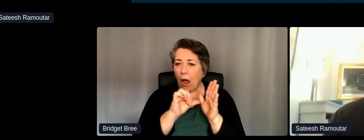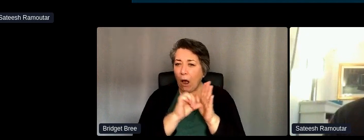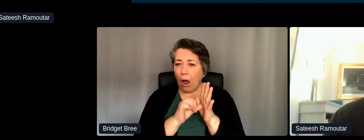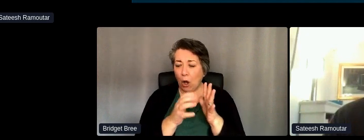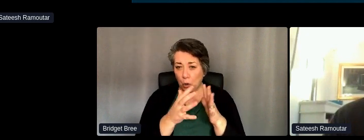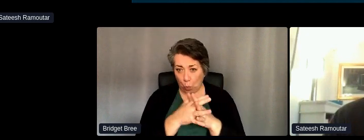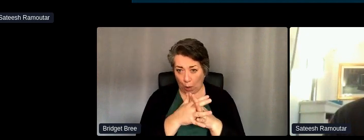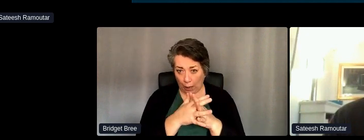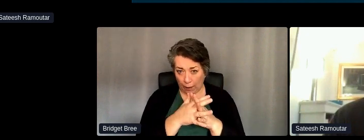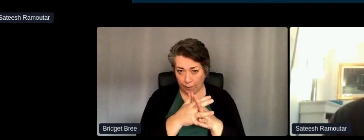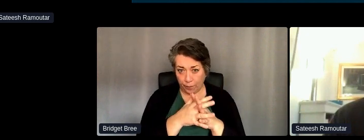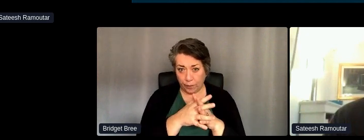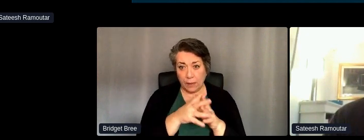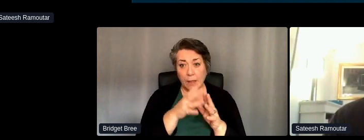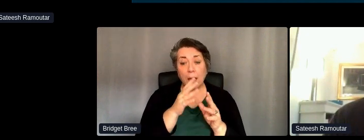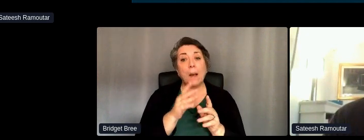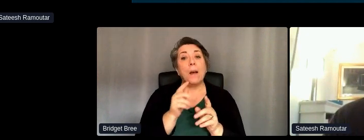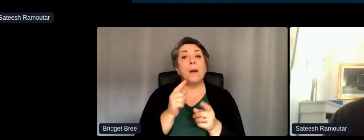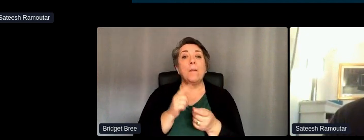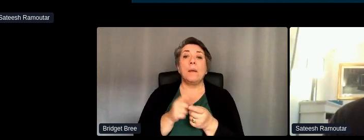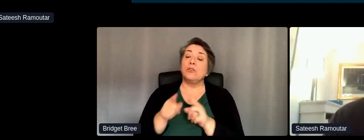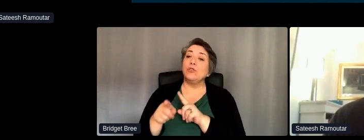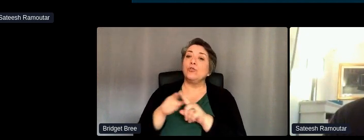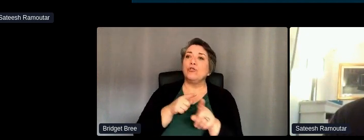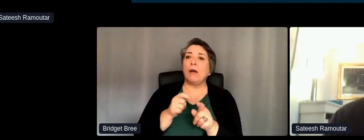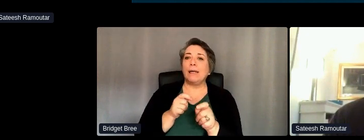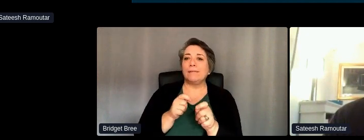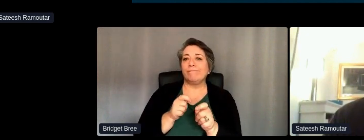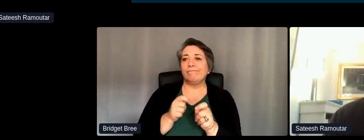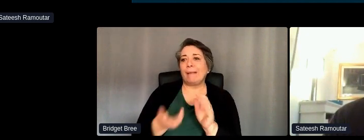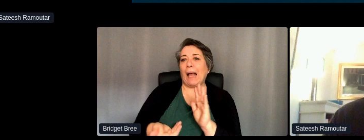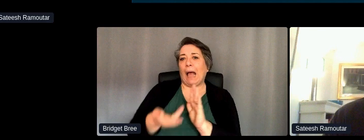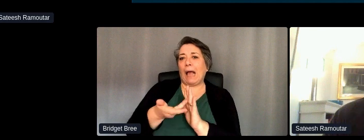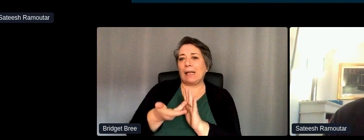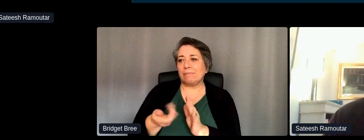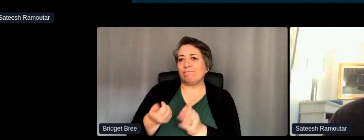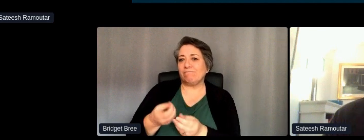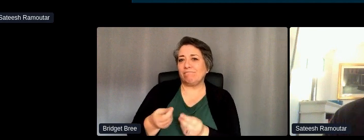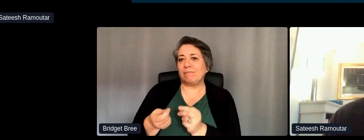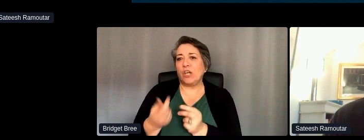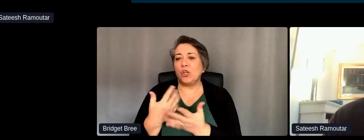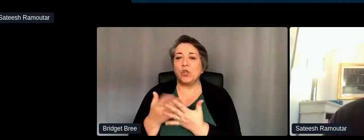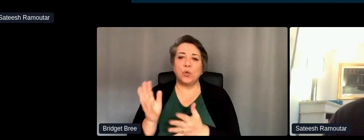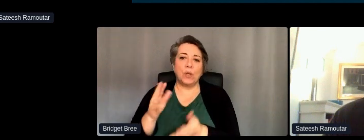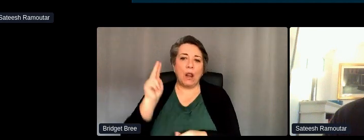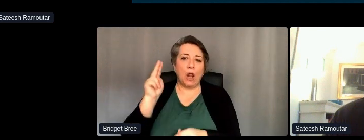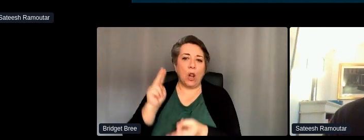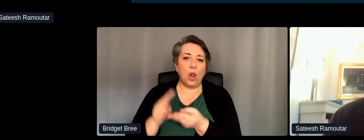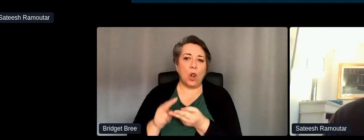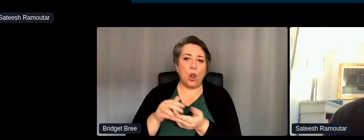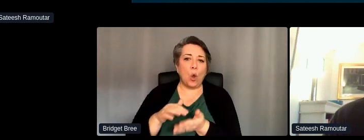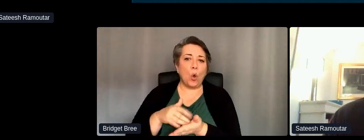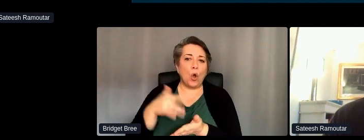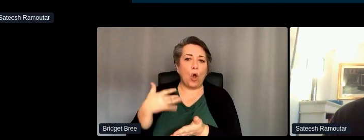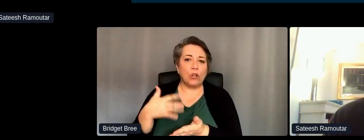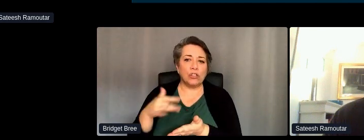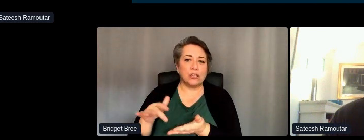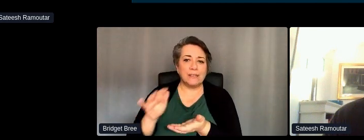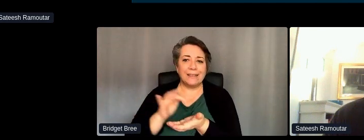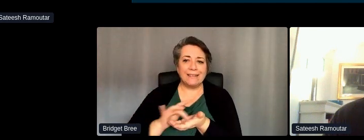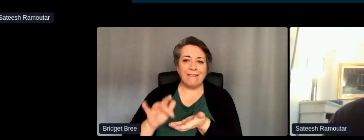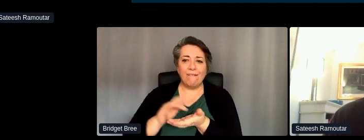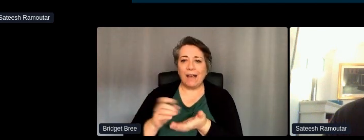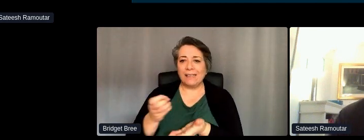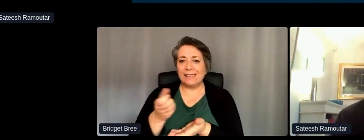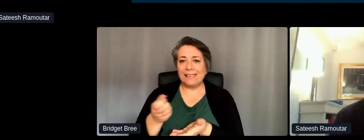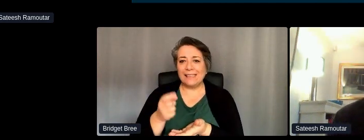that you can find on the market. And this is exactly what we've done. So basically,